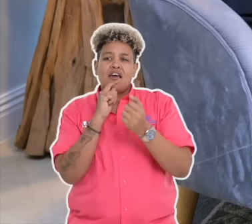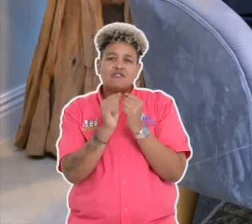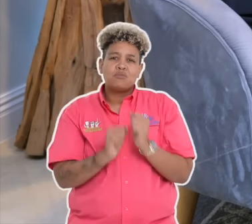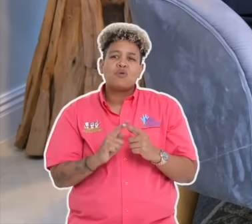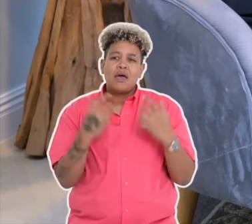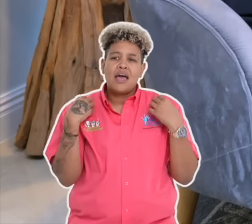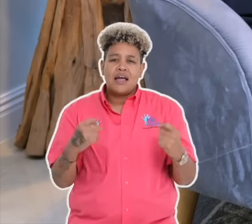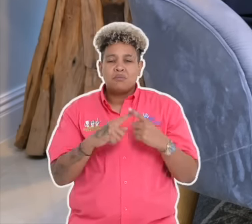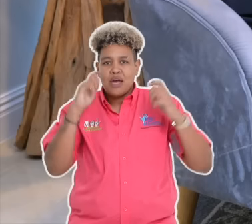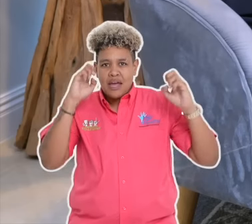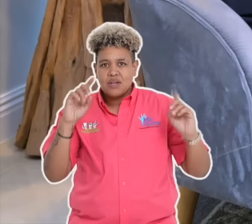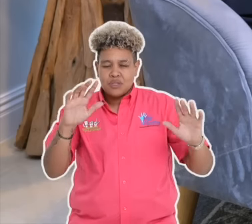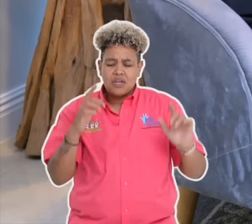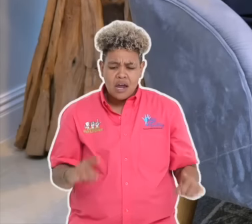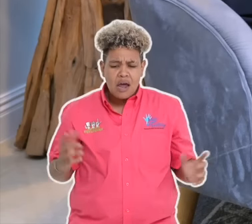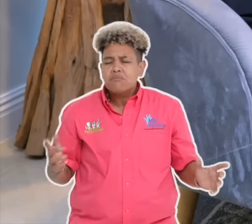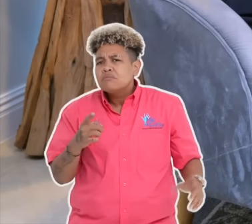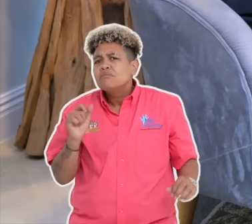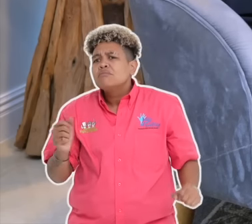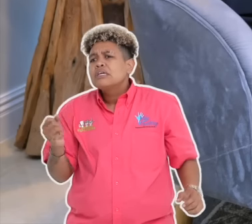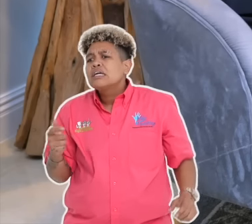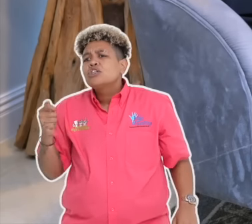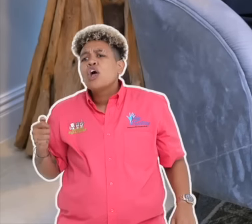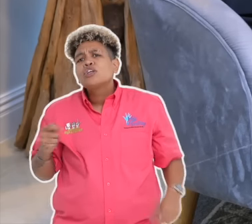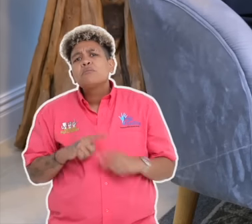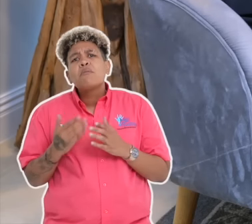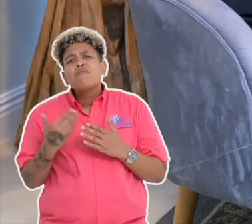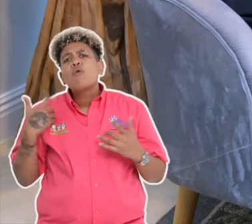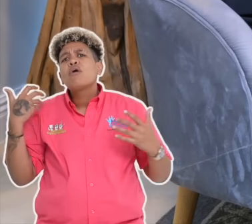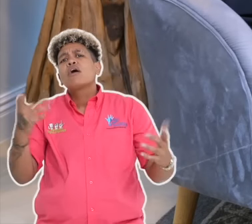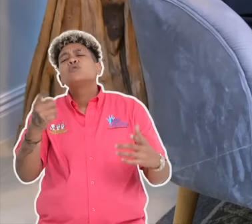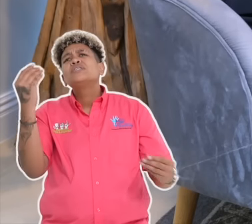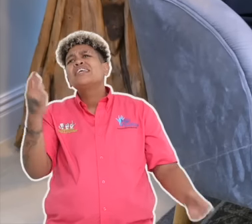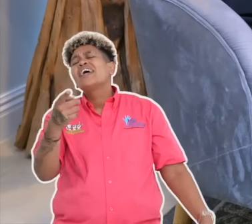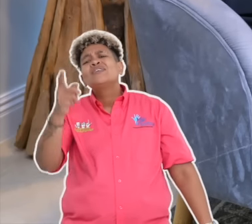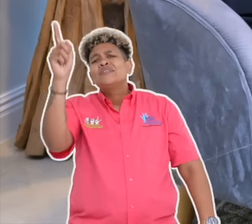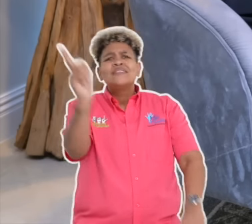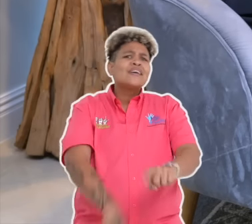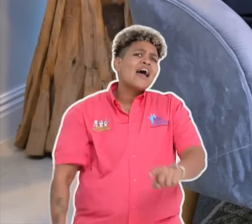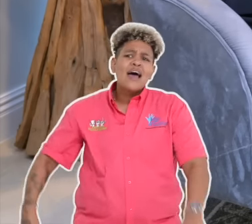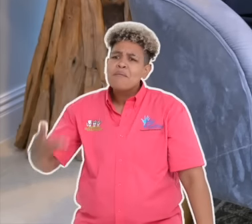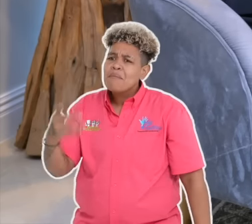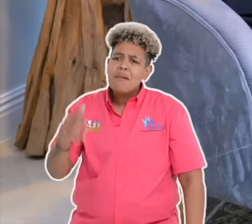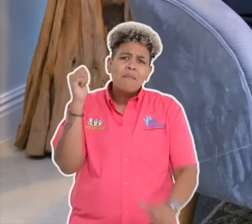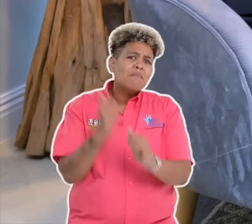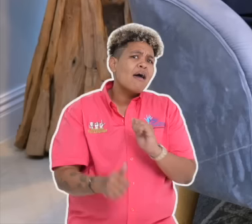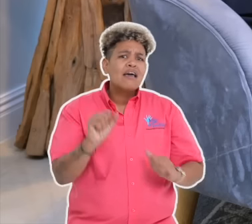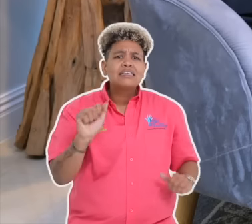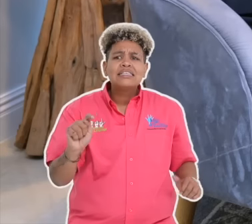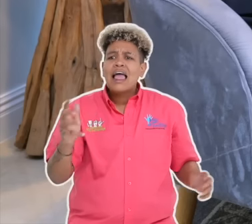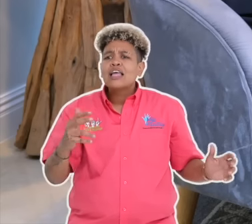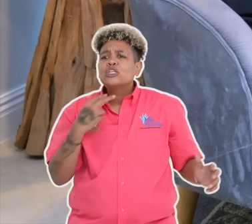within the pillars of sports and health and education. So you get the scholarship, but before we move on, you said you just could